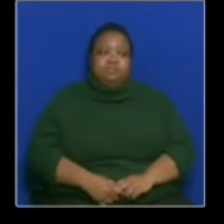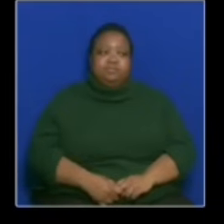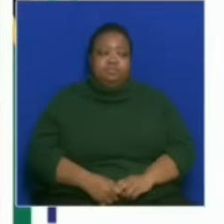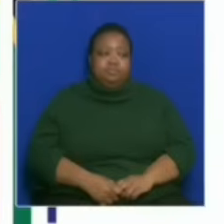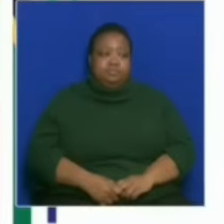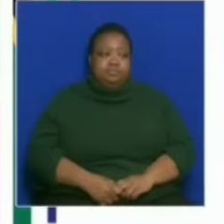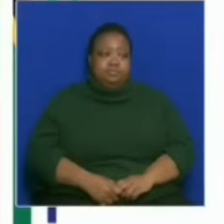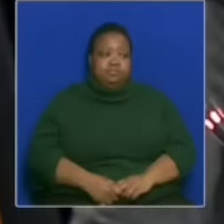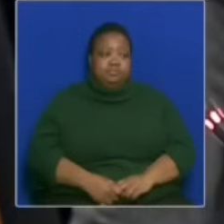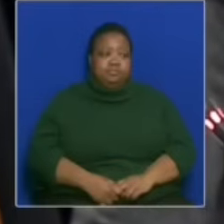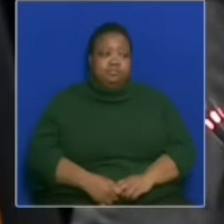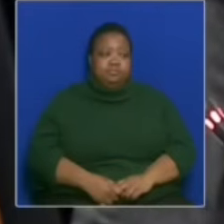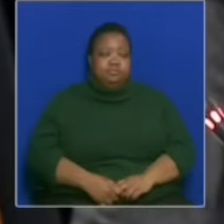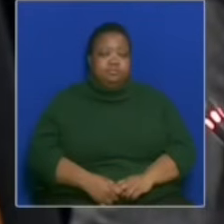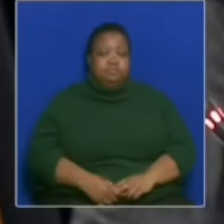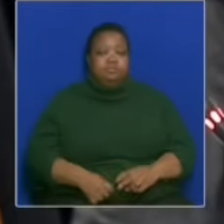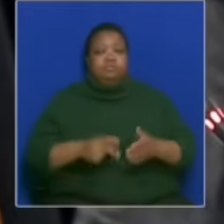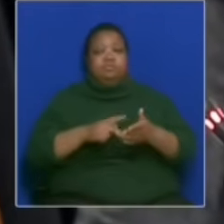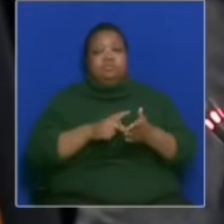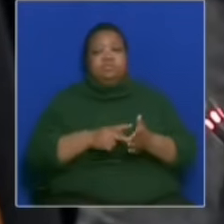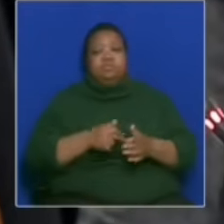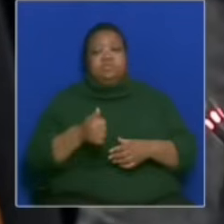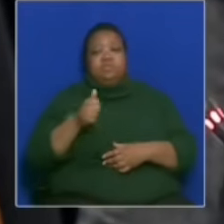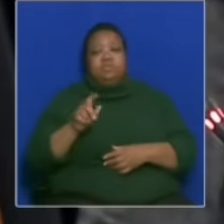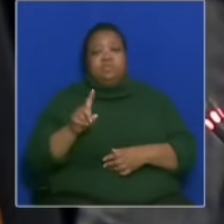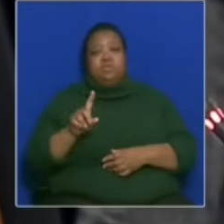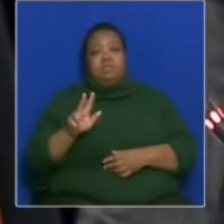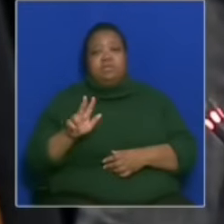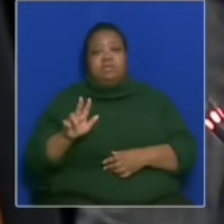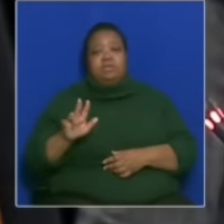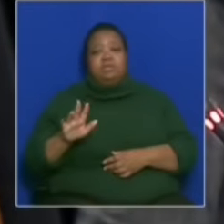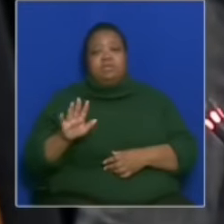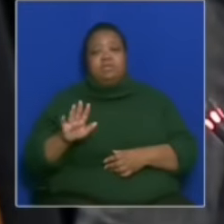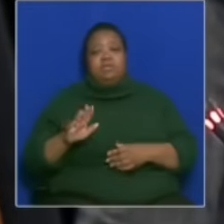At 6185, a month and a bit later,